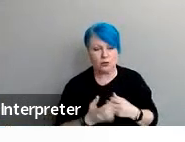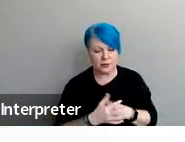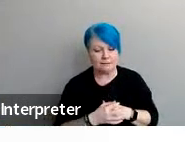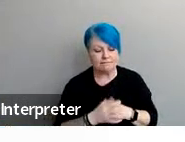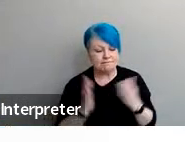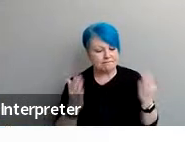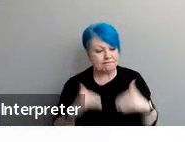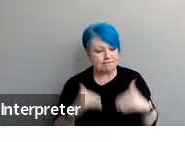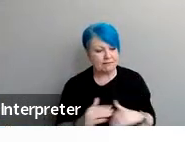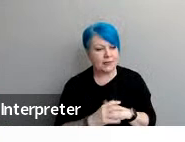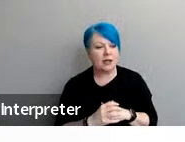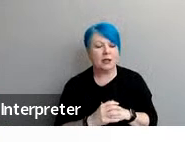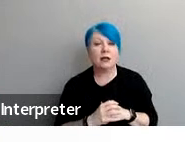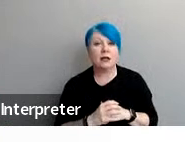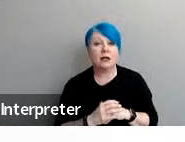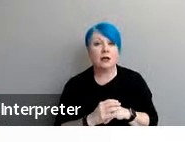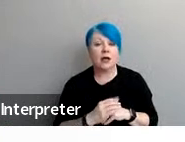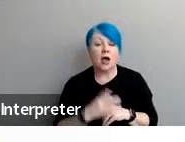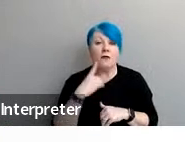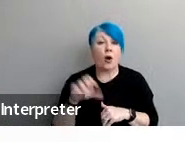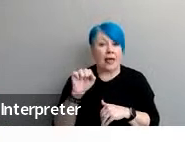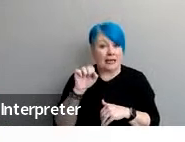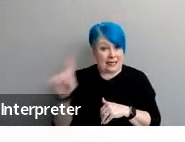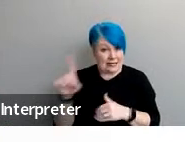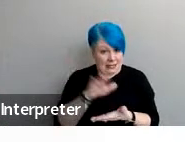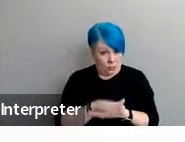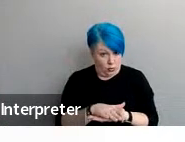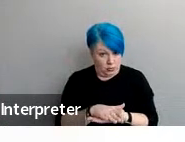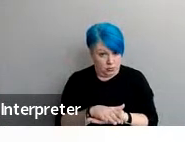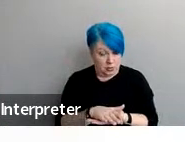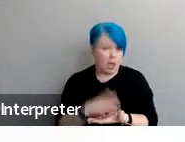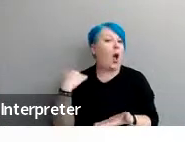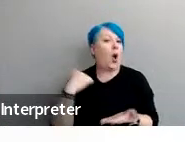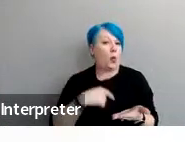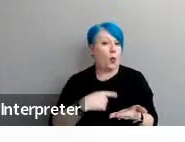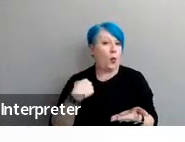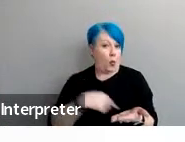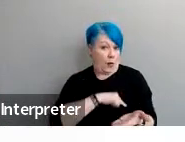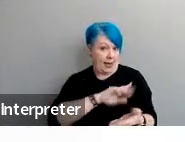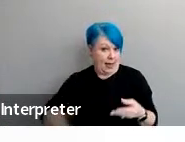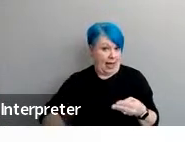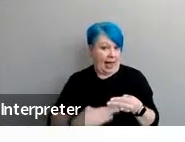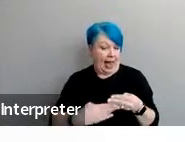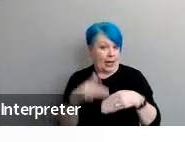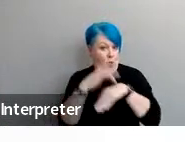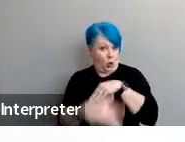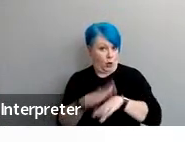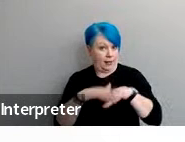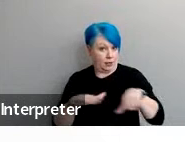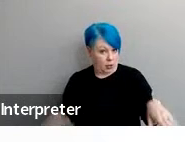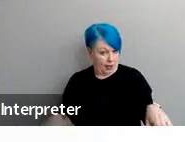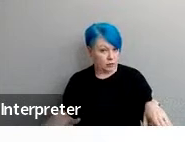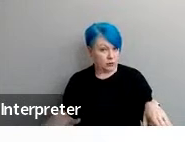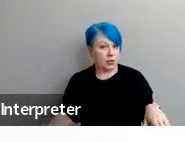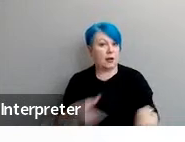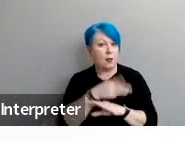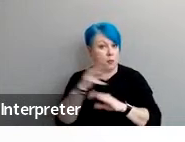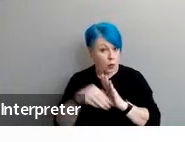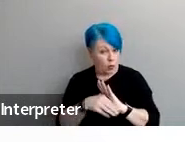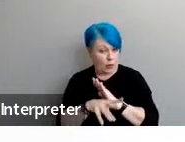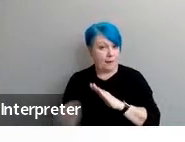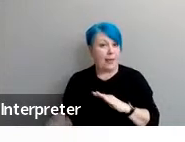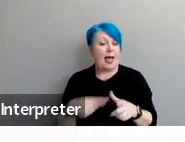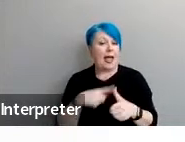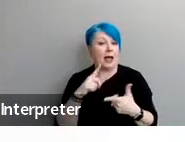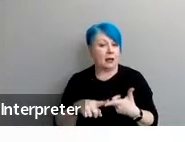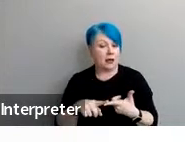Slide. For the SSD schools, we also added early childhood, our vocational skills, purchase of